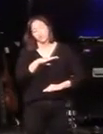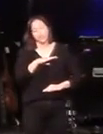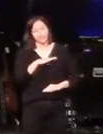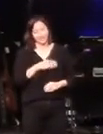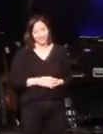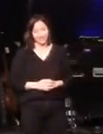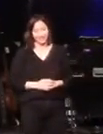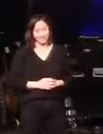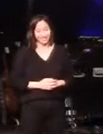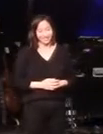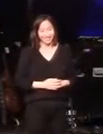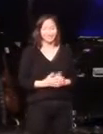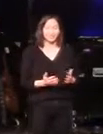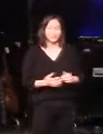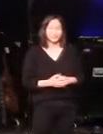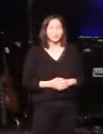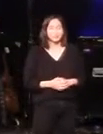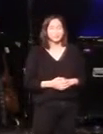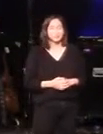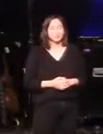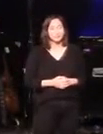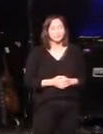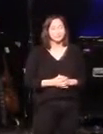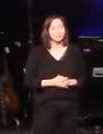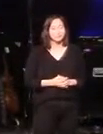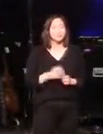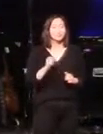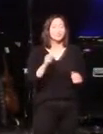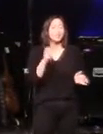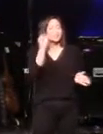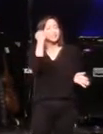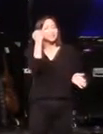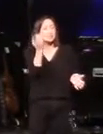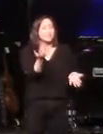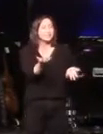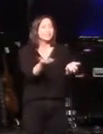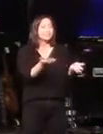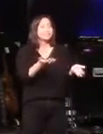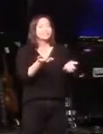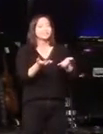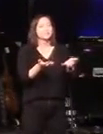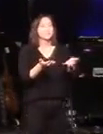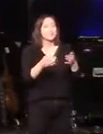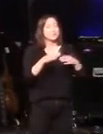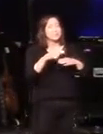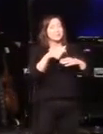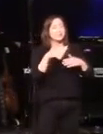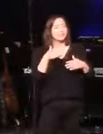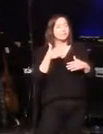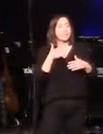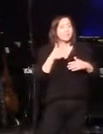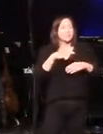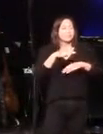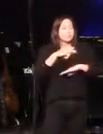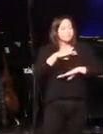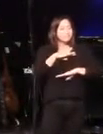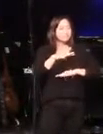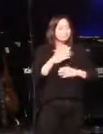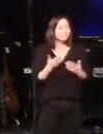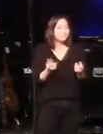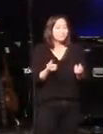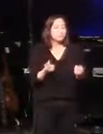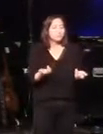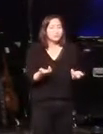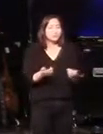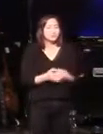So in that, this idea of it is that what do we do with contentment? And here's Paul, and he's saying this, for not that